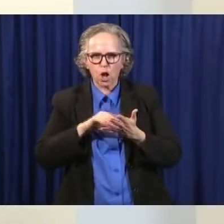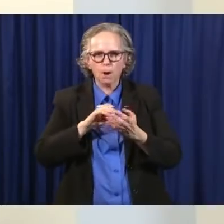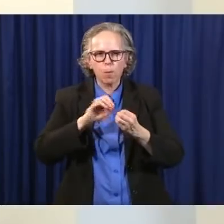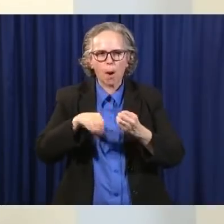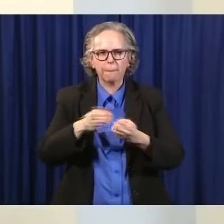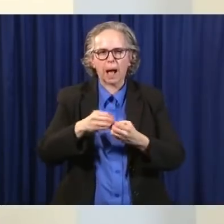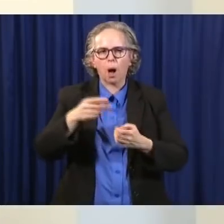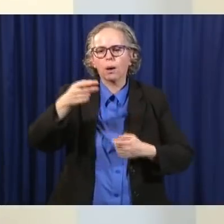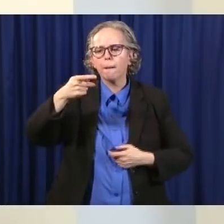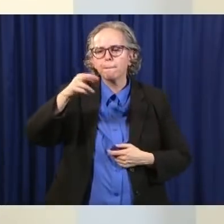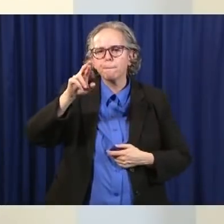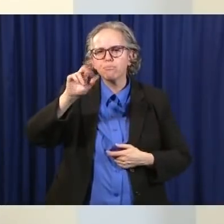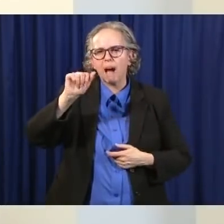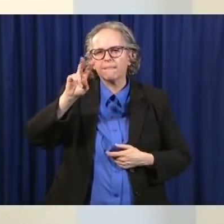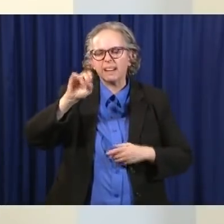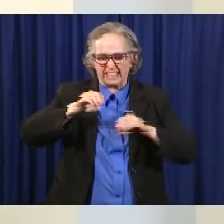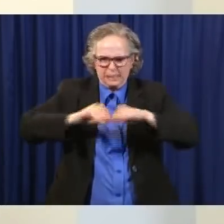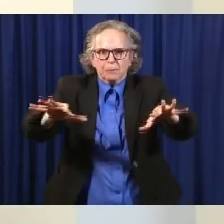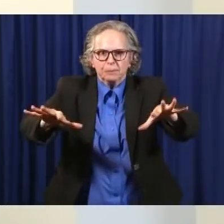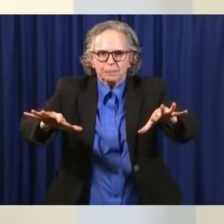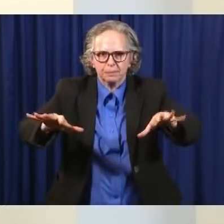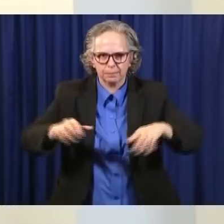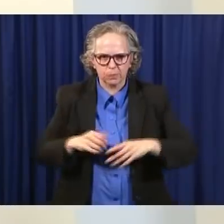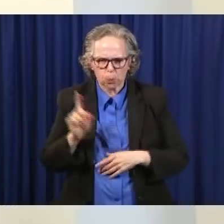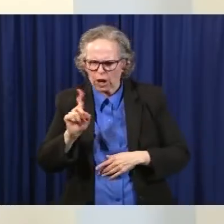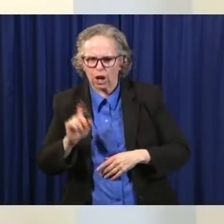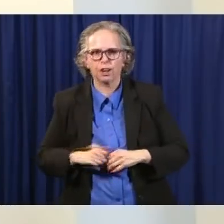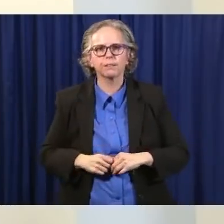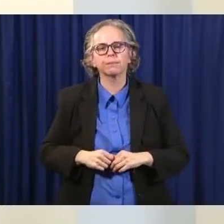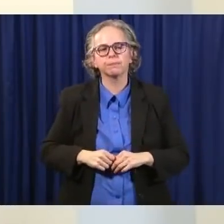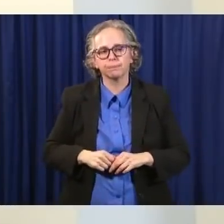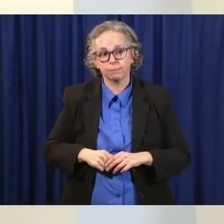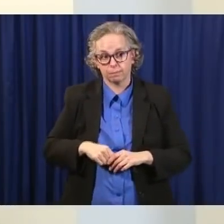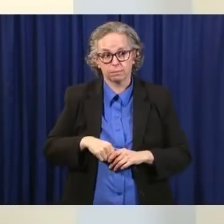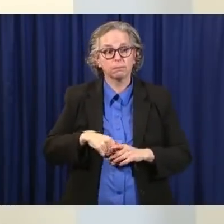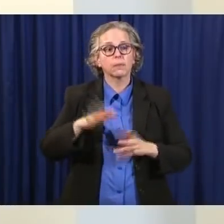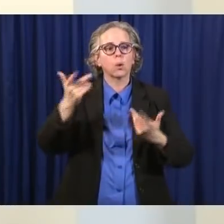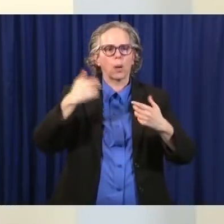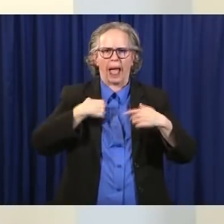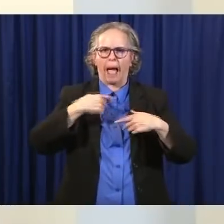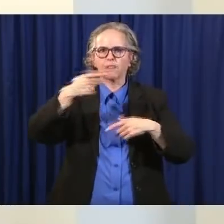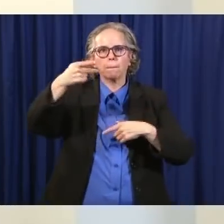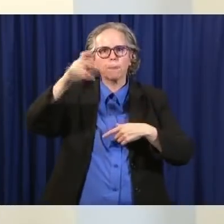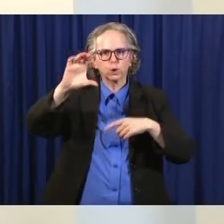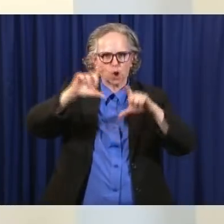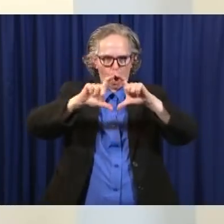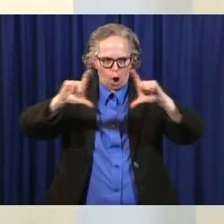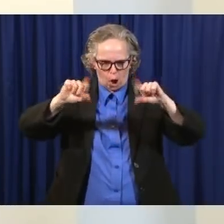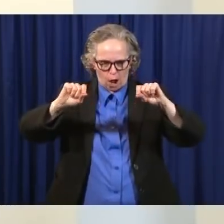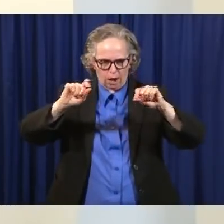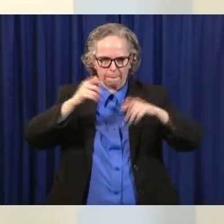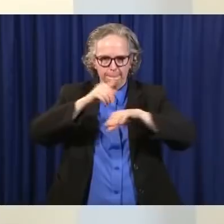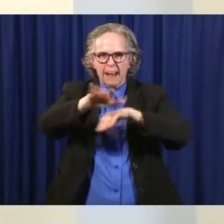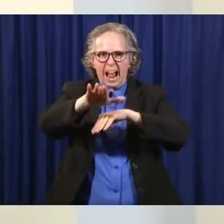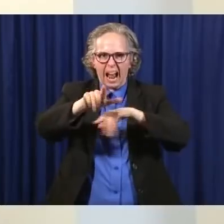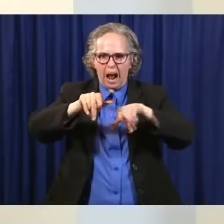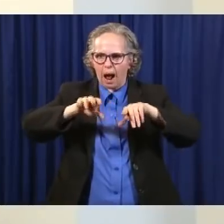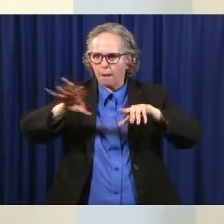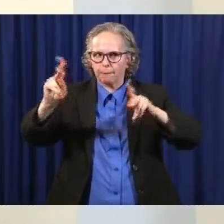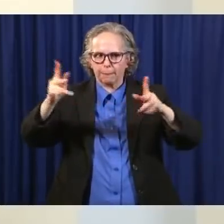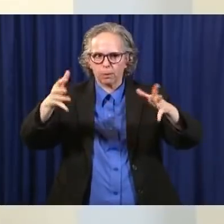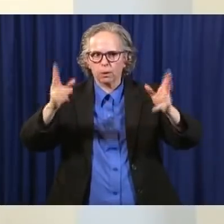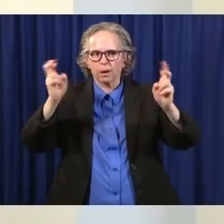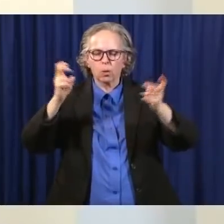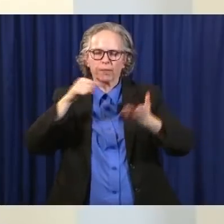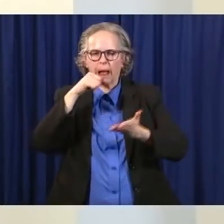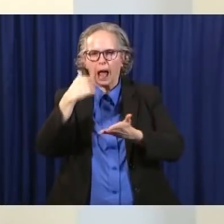they've already had it. So we'll be sending out a postcard that will be followed out to citizens with a letter, and